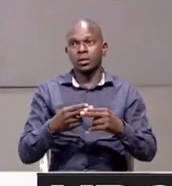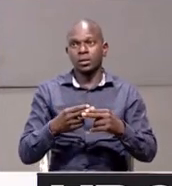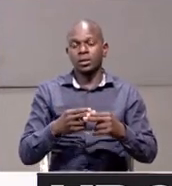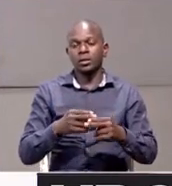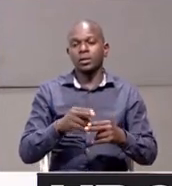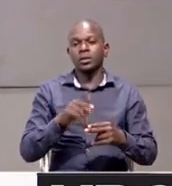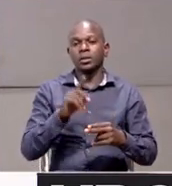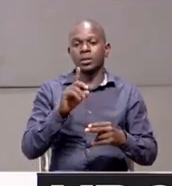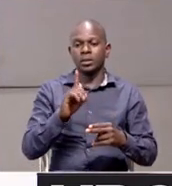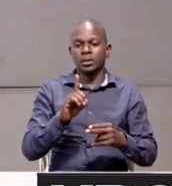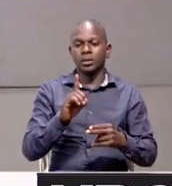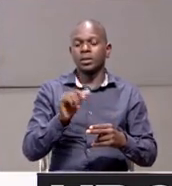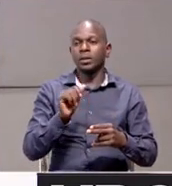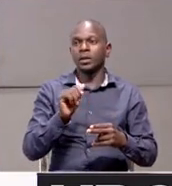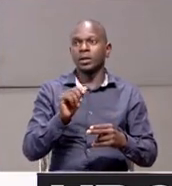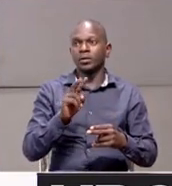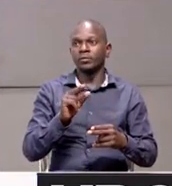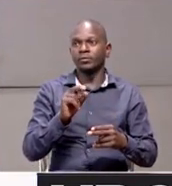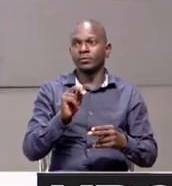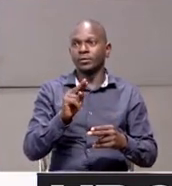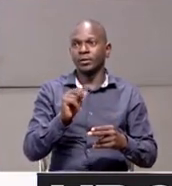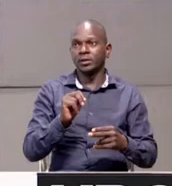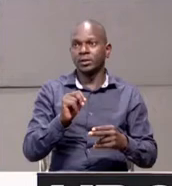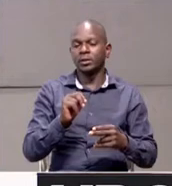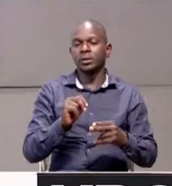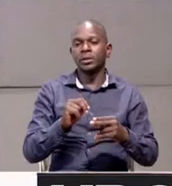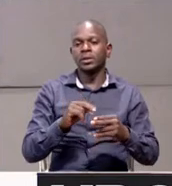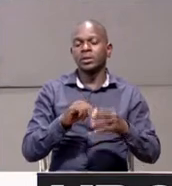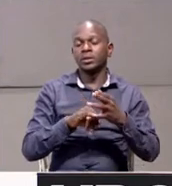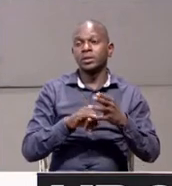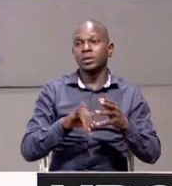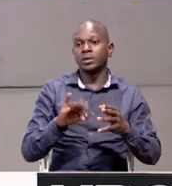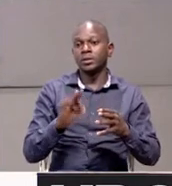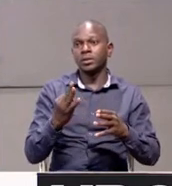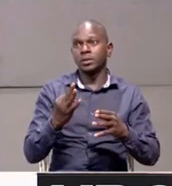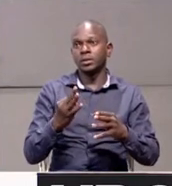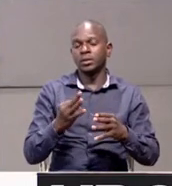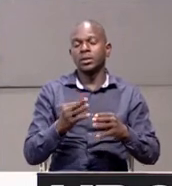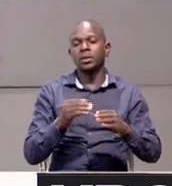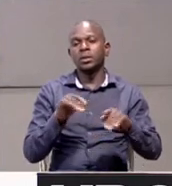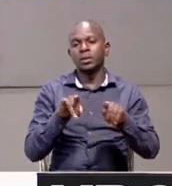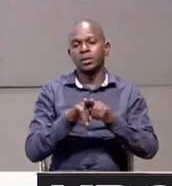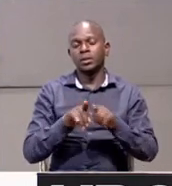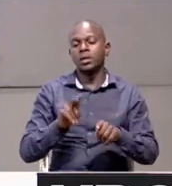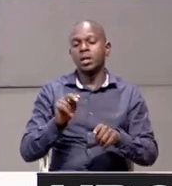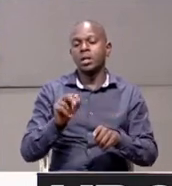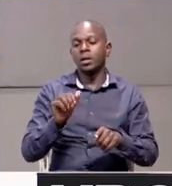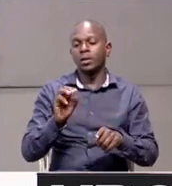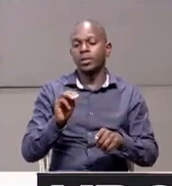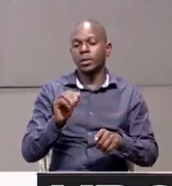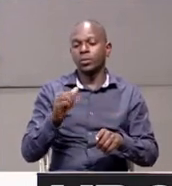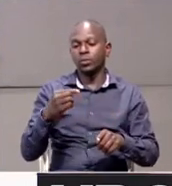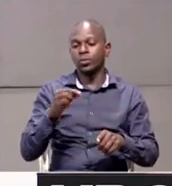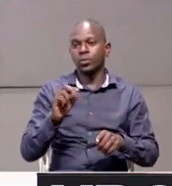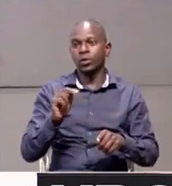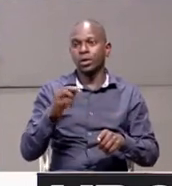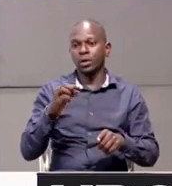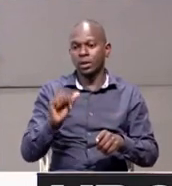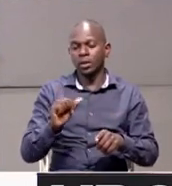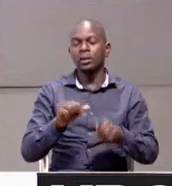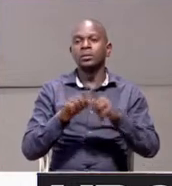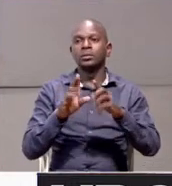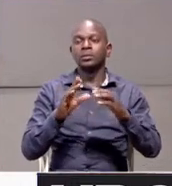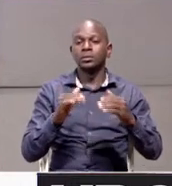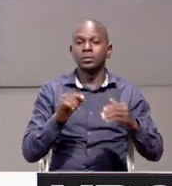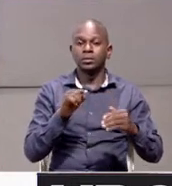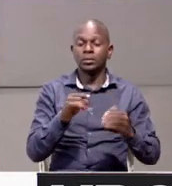Tracy Davin. I'm in S3C, Mount St. Mary's College, Namagunga. So before you